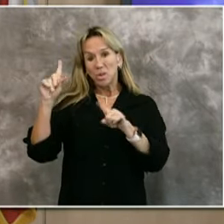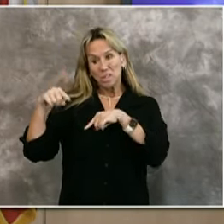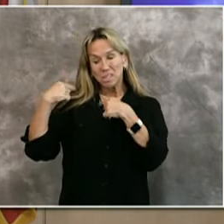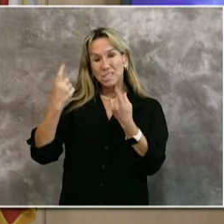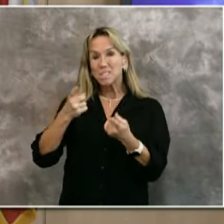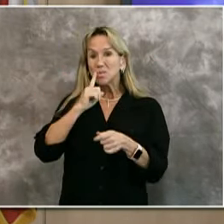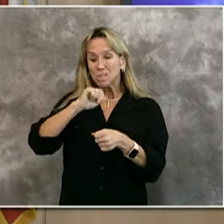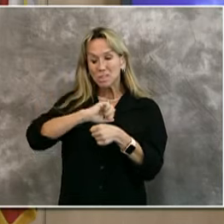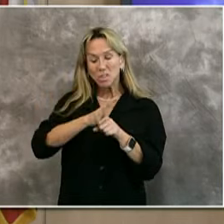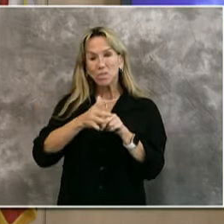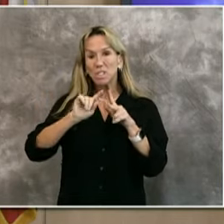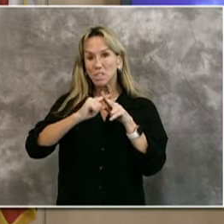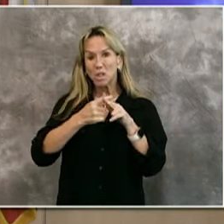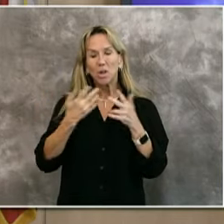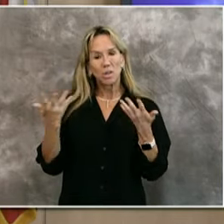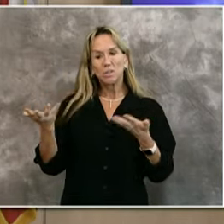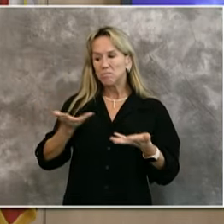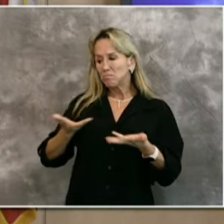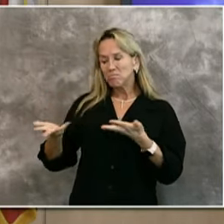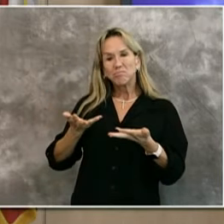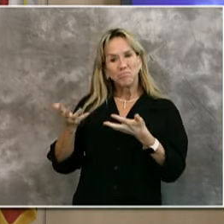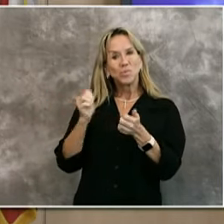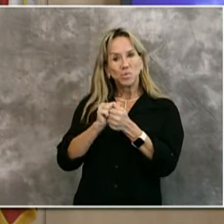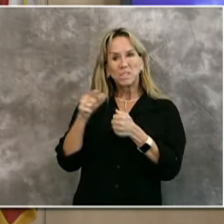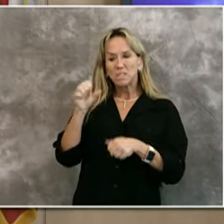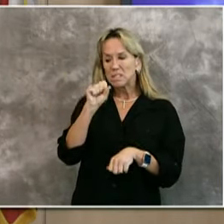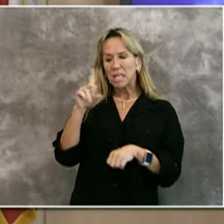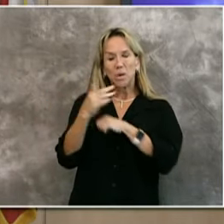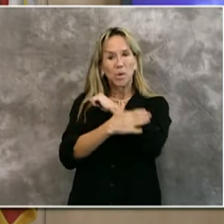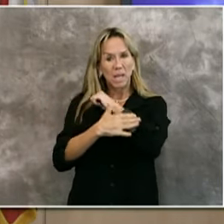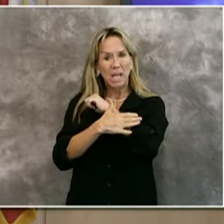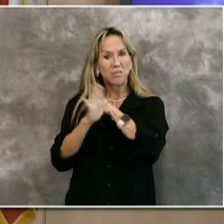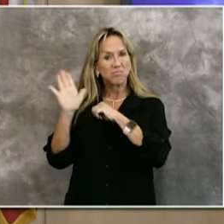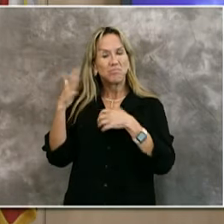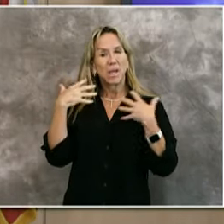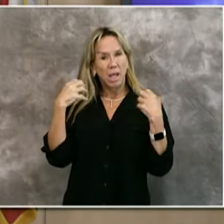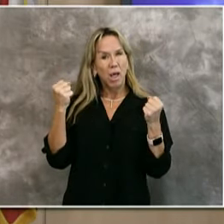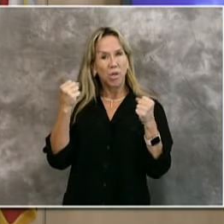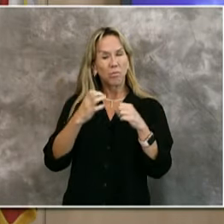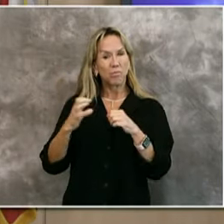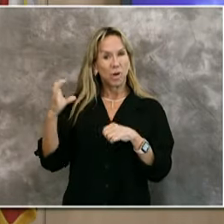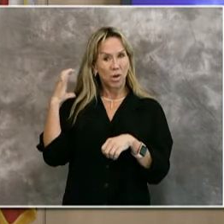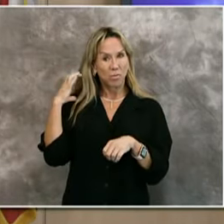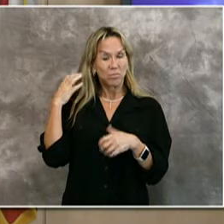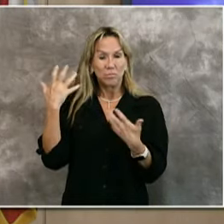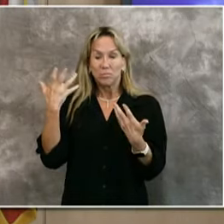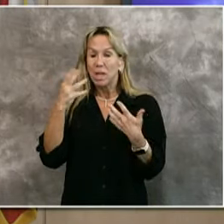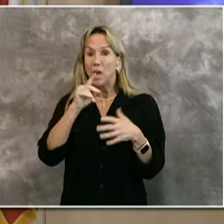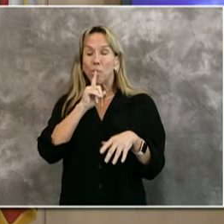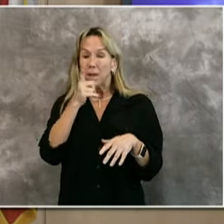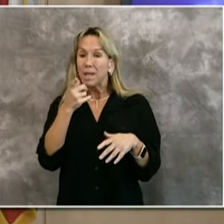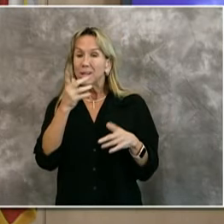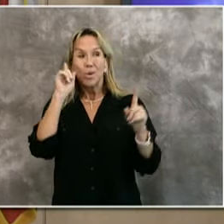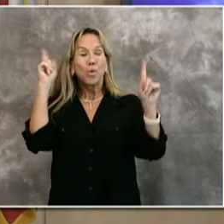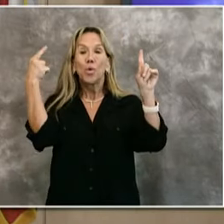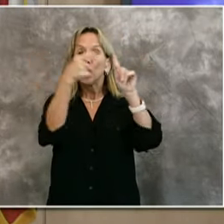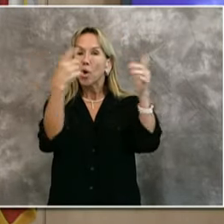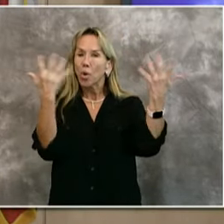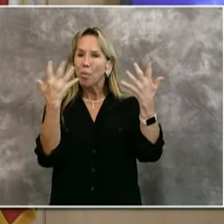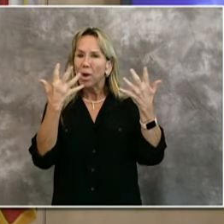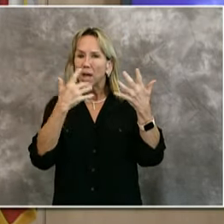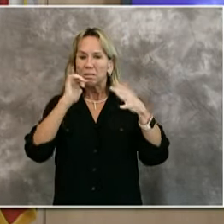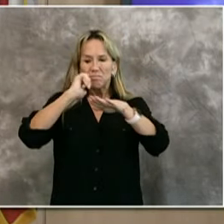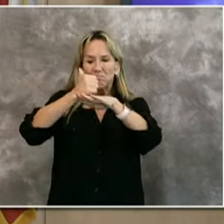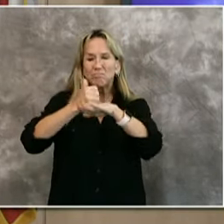County of San Diego and our health officer. It's important to remember that the goal throughout this pandemic has been to protect the health of